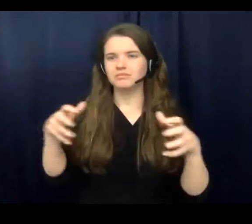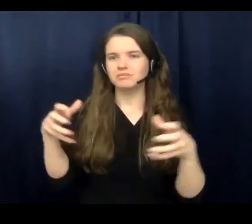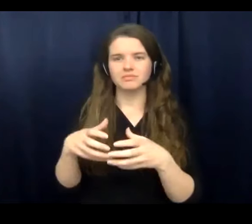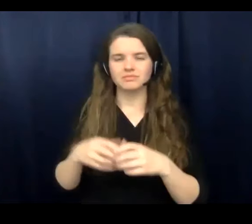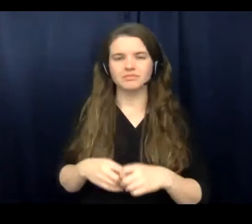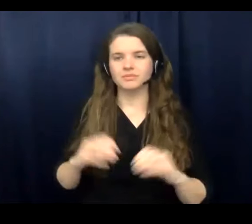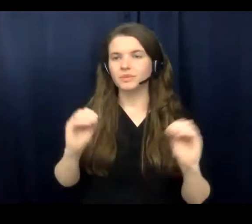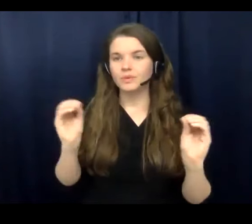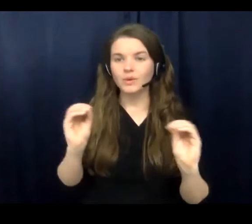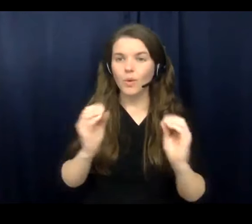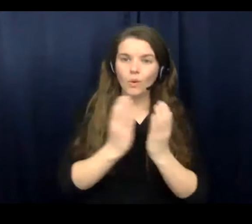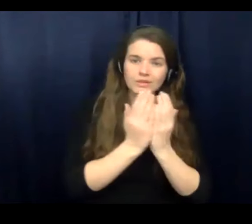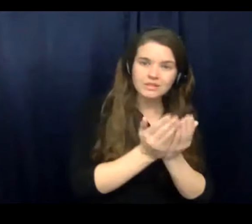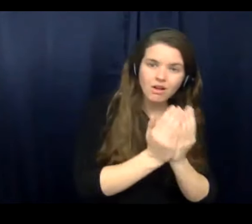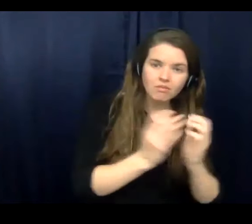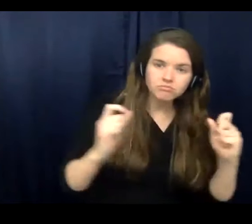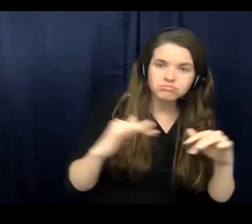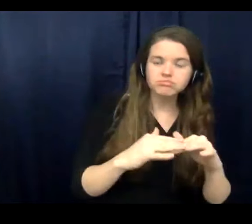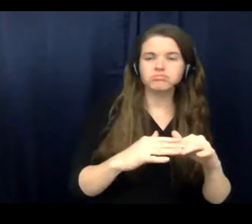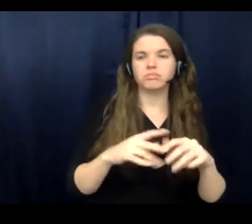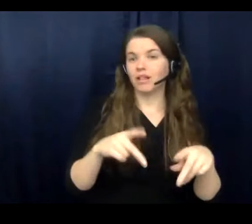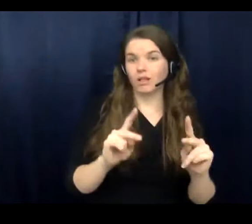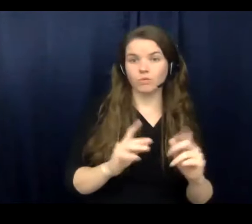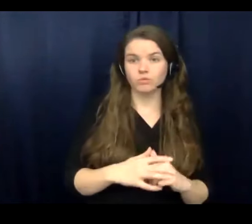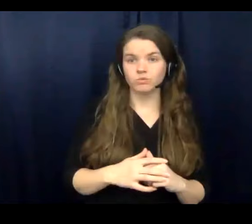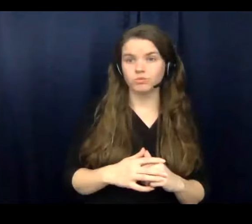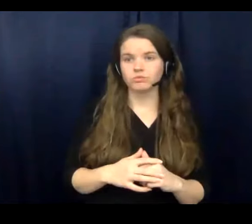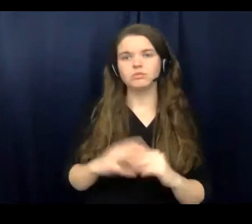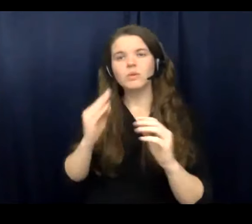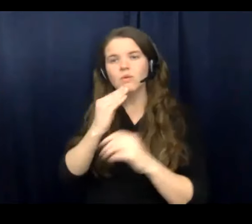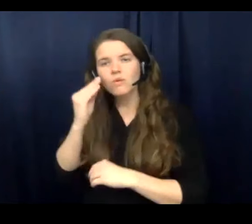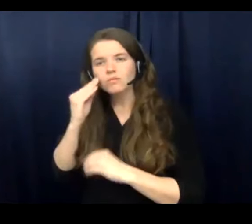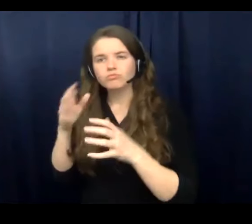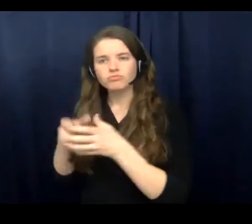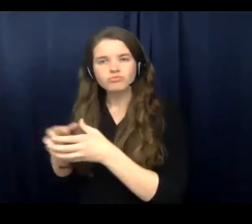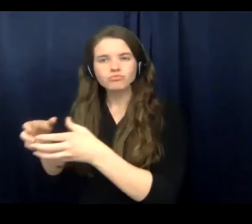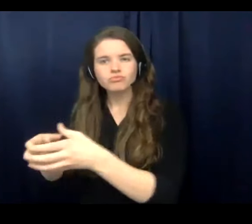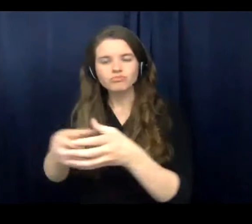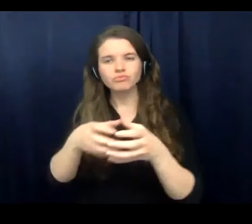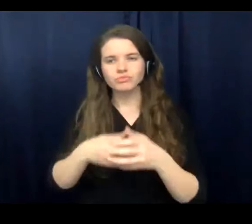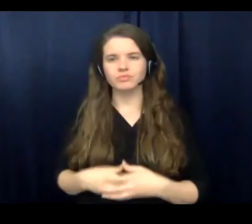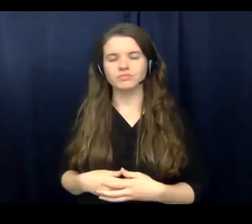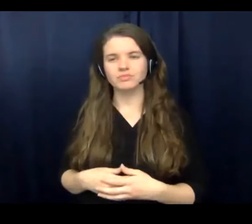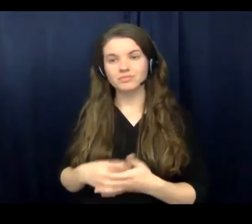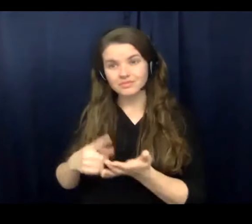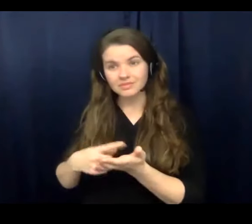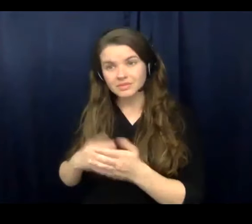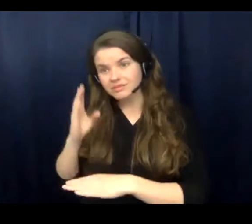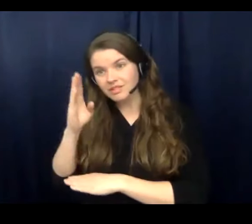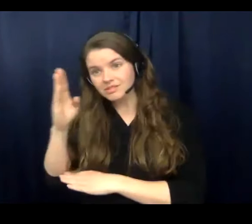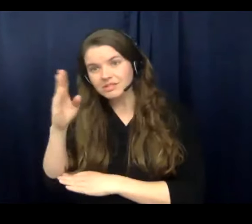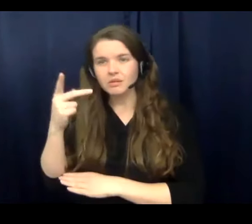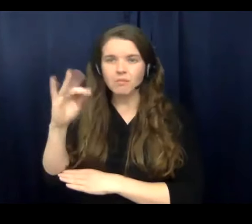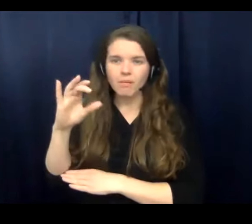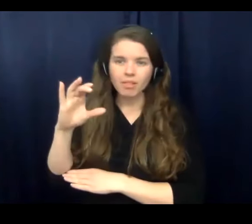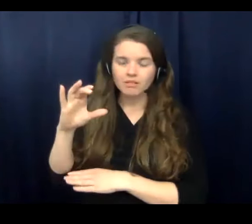synagogues they were allowed to meet in. They merely met in homes. And sometimes they would then eventually meet in public squares, and